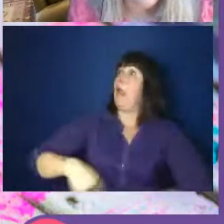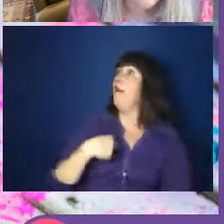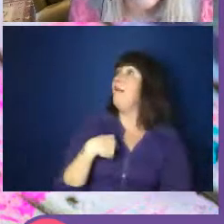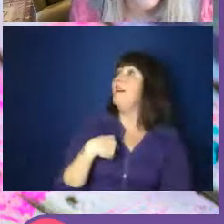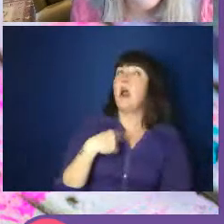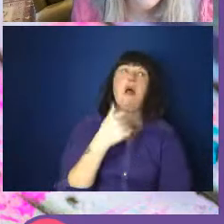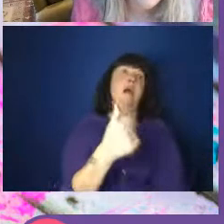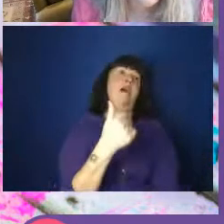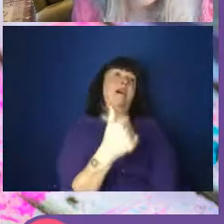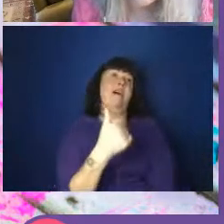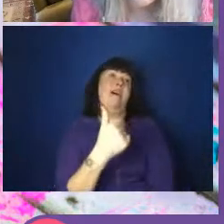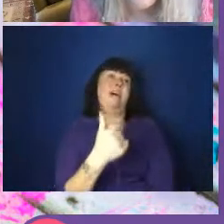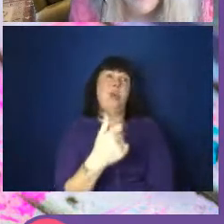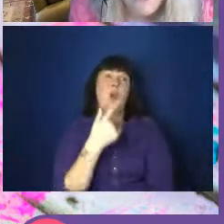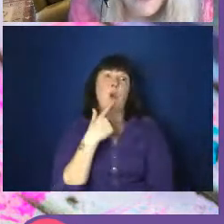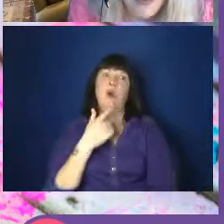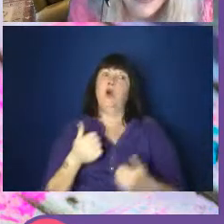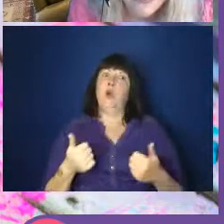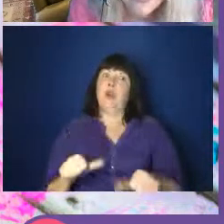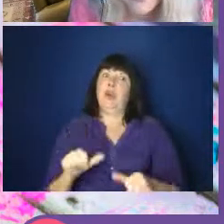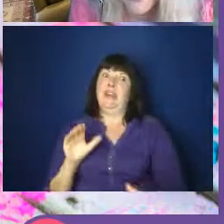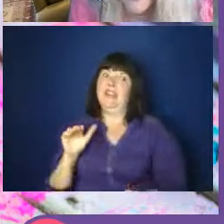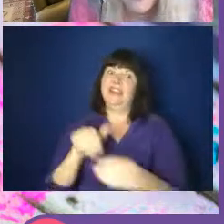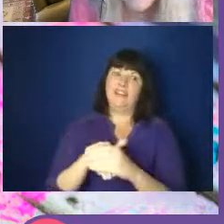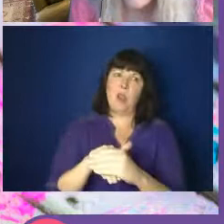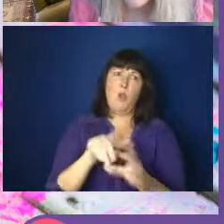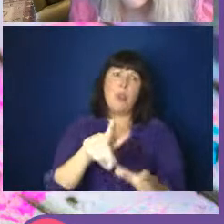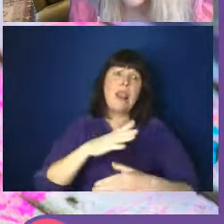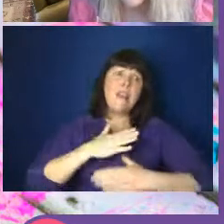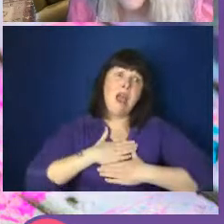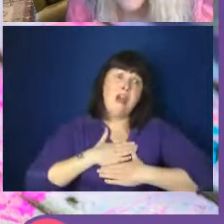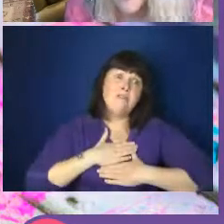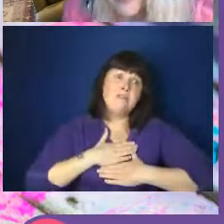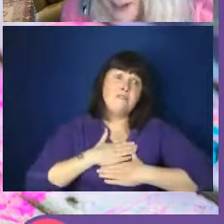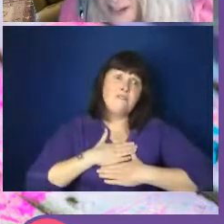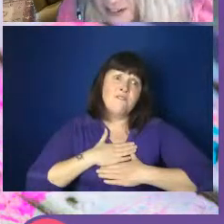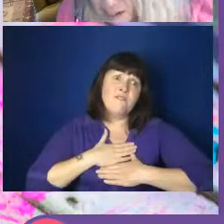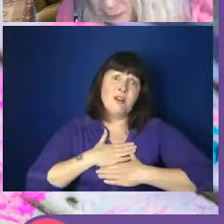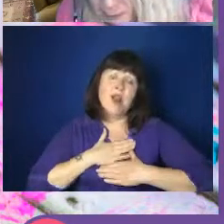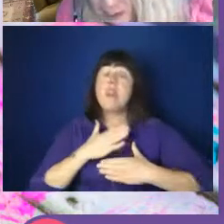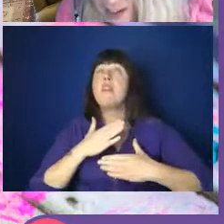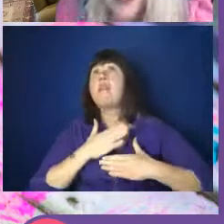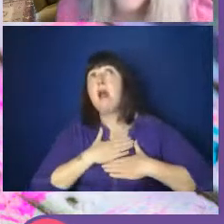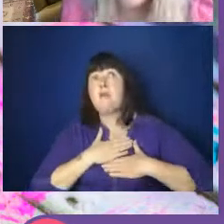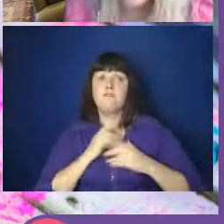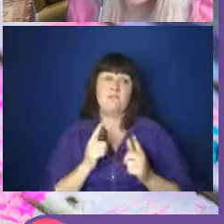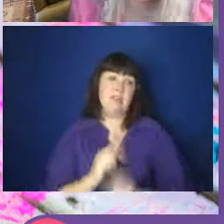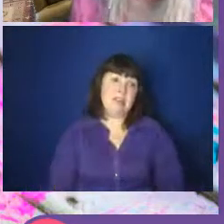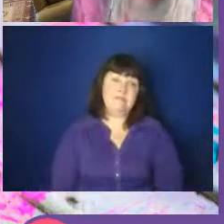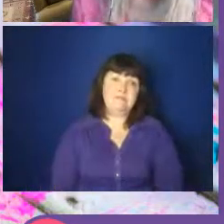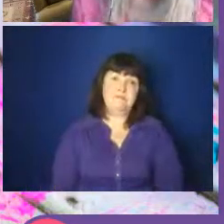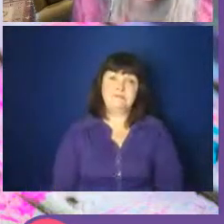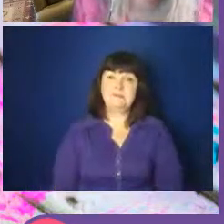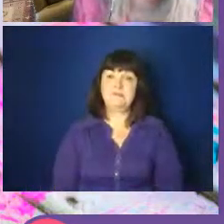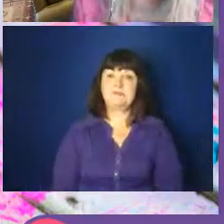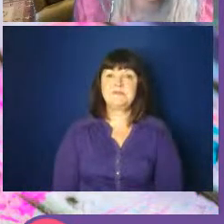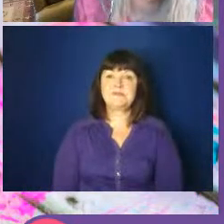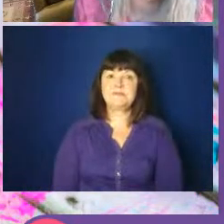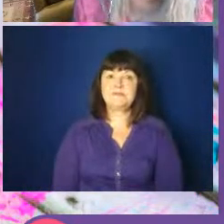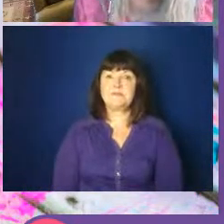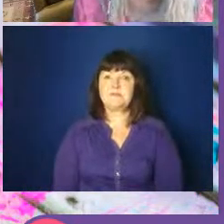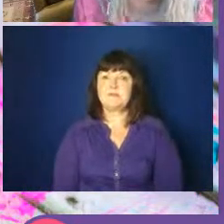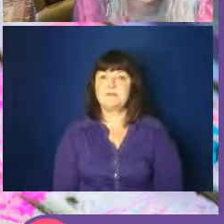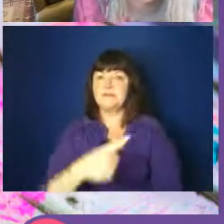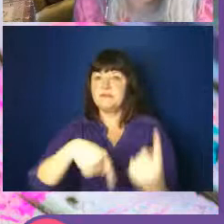Good. I'm glad you've made it. We love this. Like, absolutely love it. Wouldn't it be good if there was a sat-nav